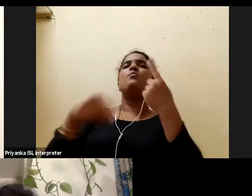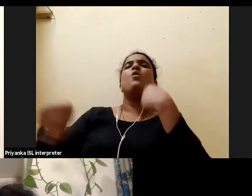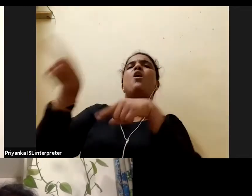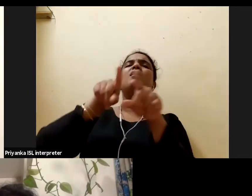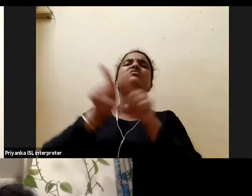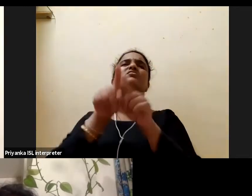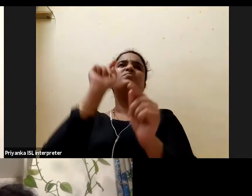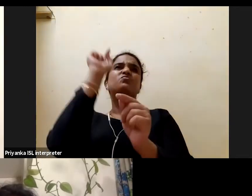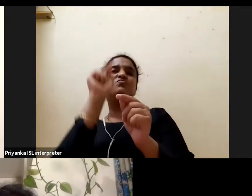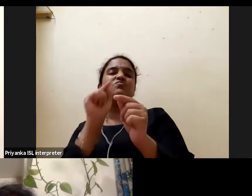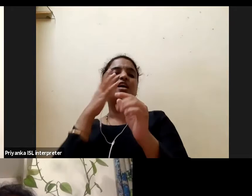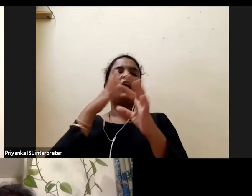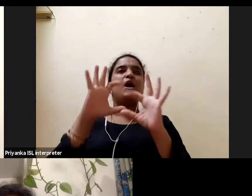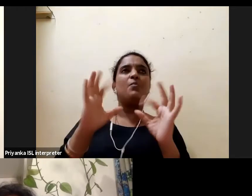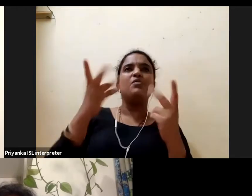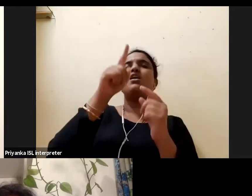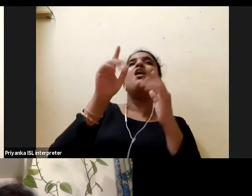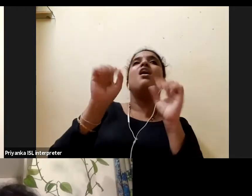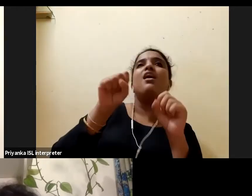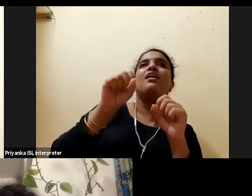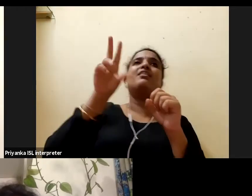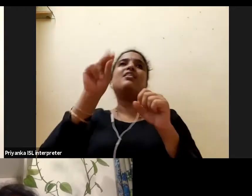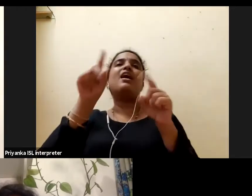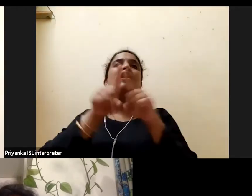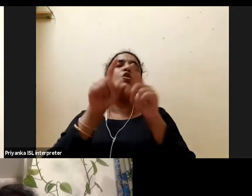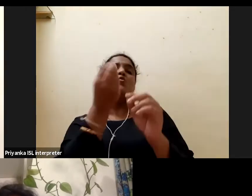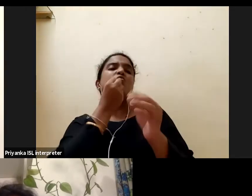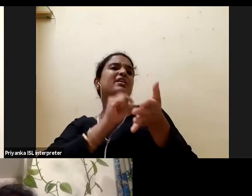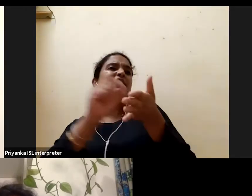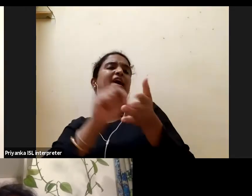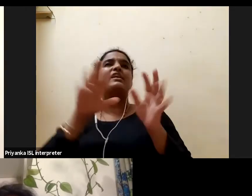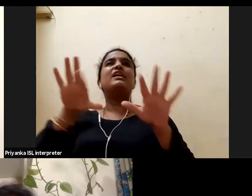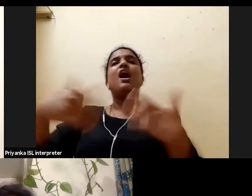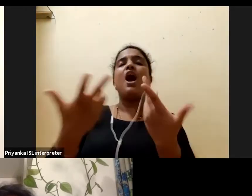to the audience on how to go about food writing. And